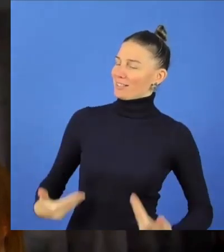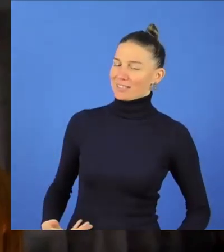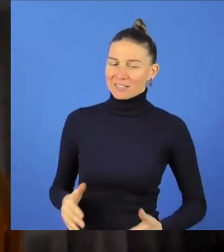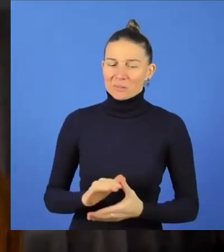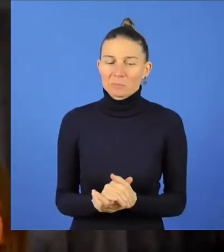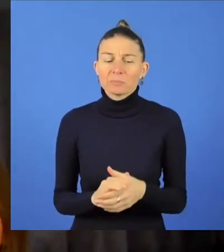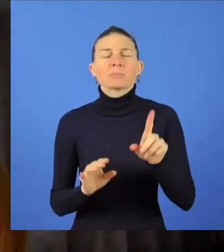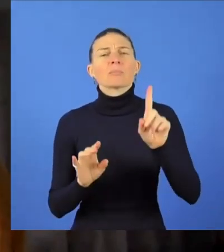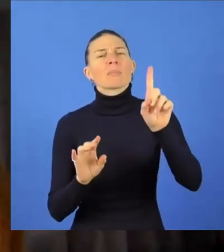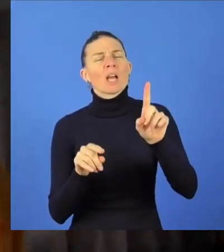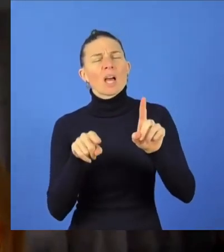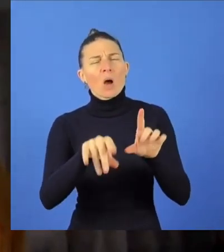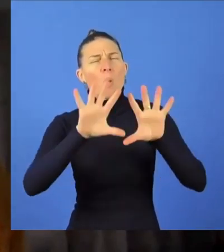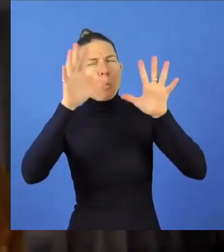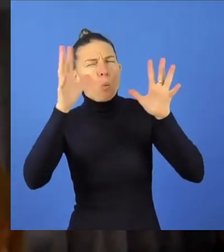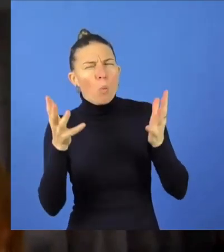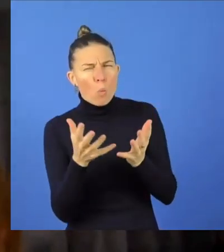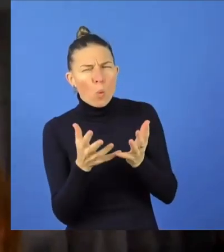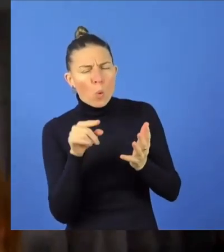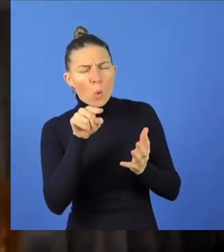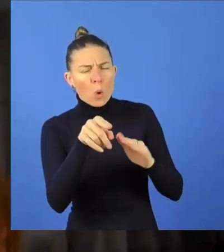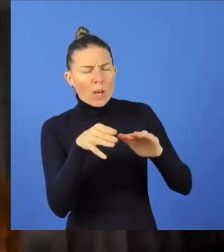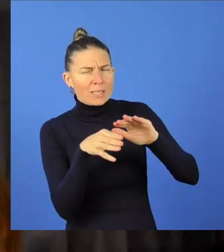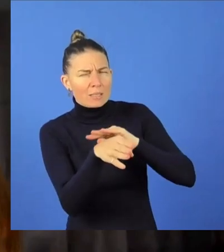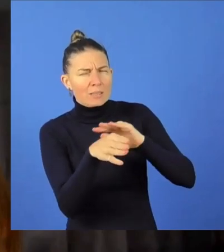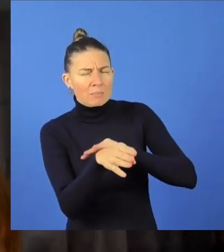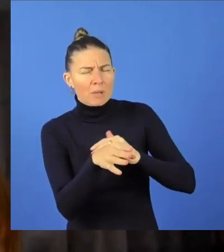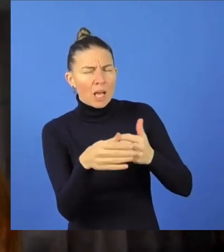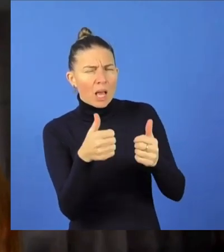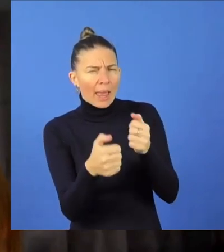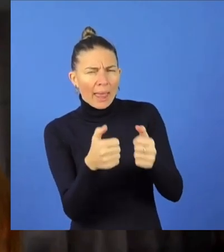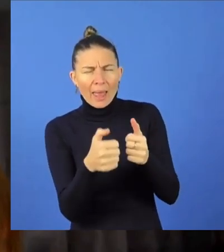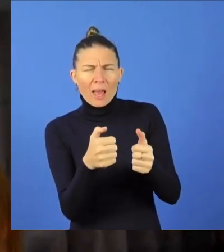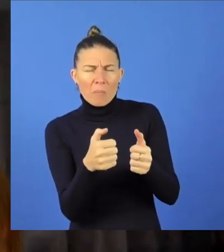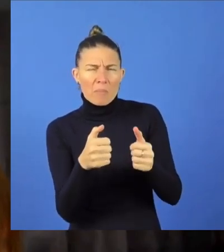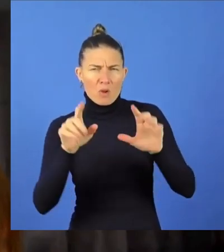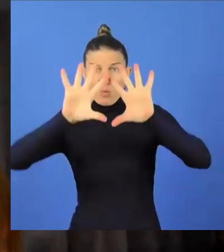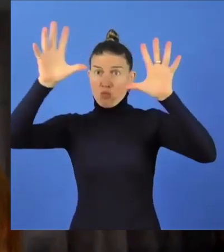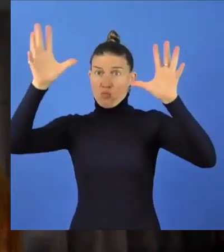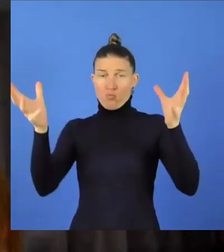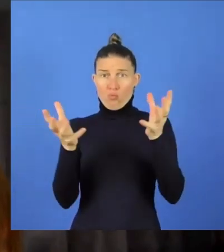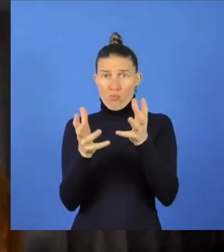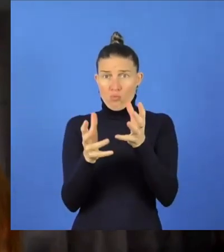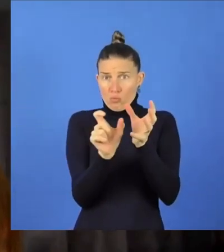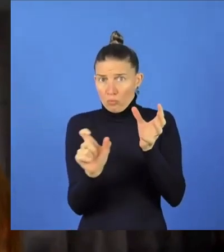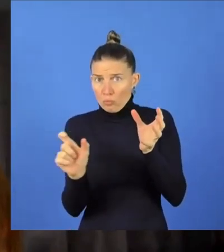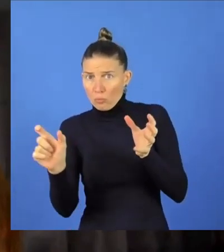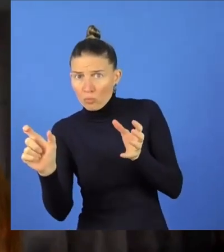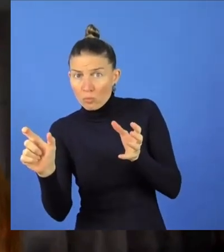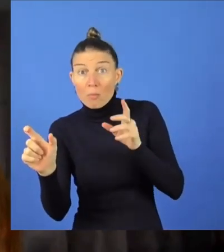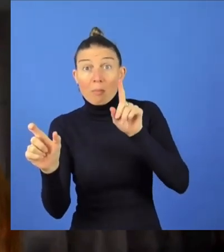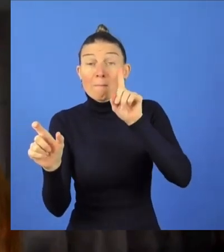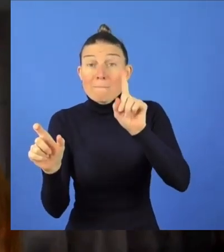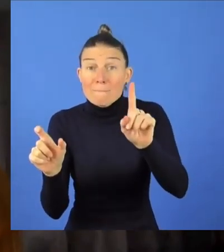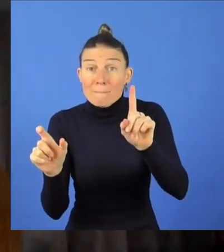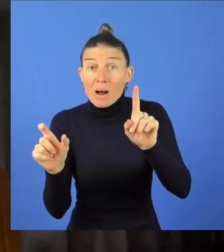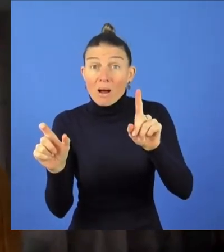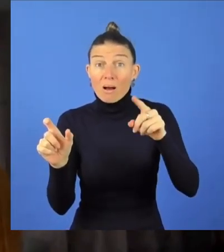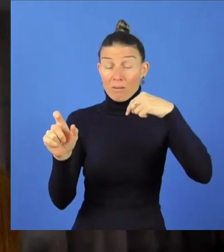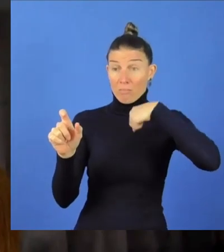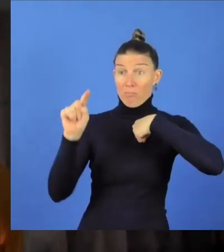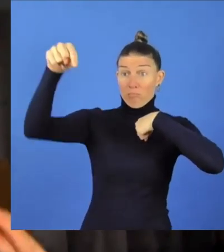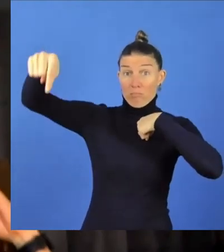If you look at that, it's one more part. But if you play with someone on the internet, it's not like you know every